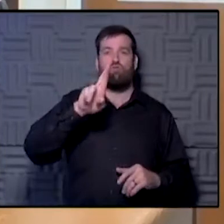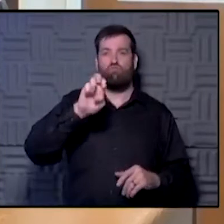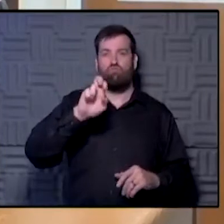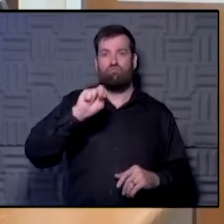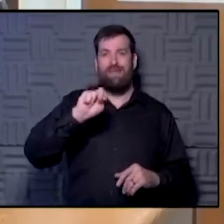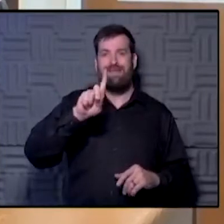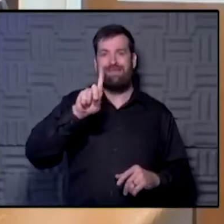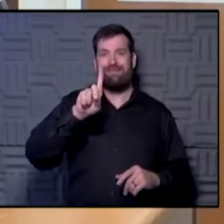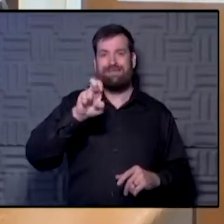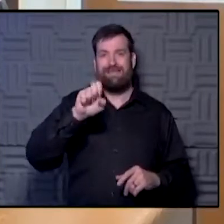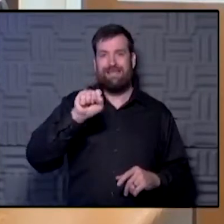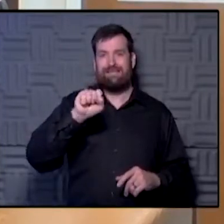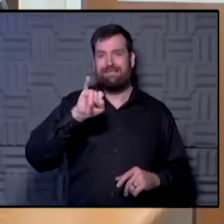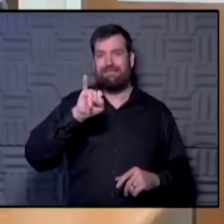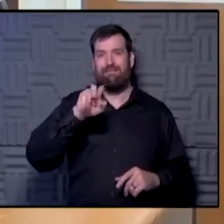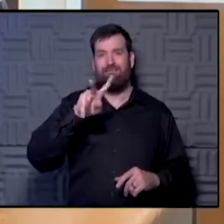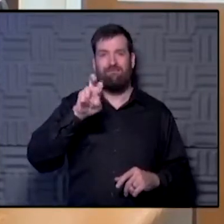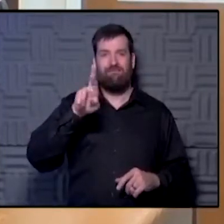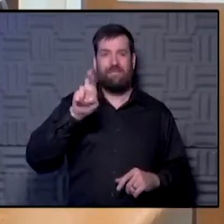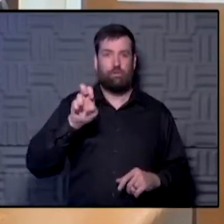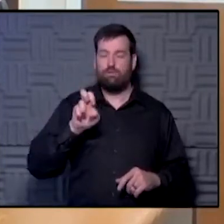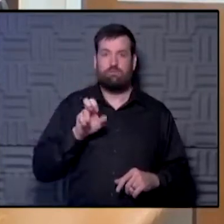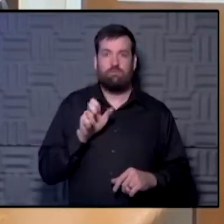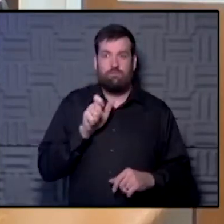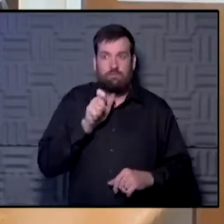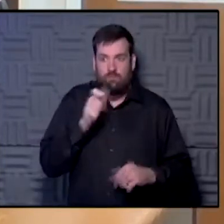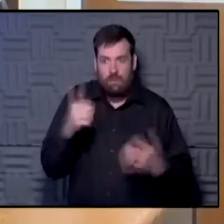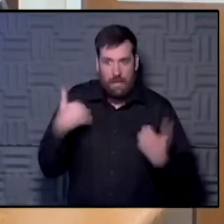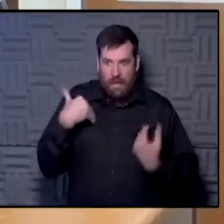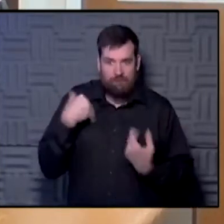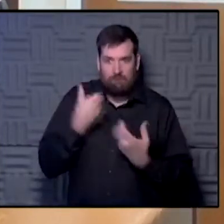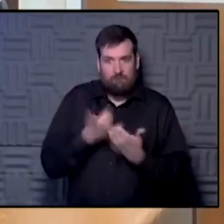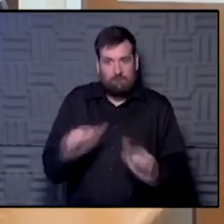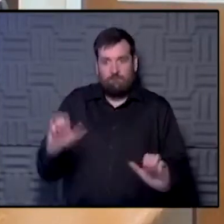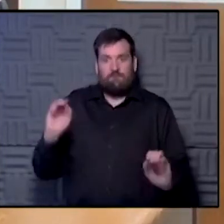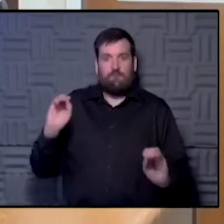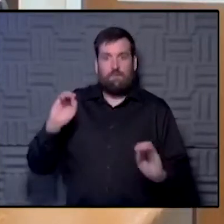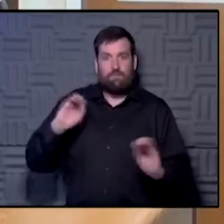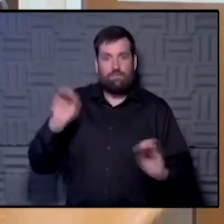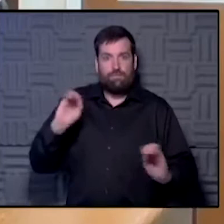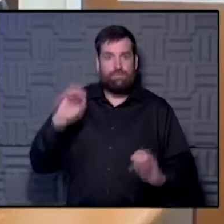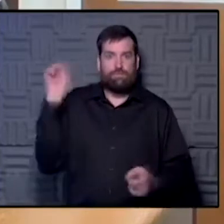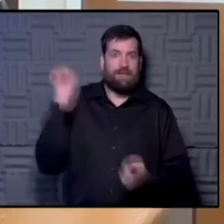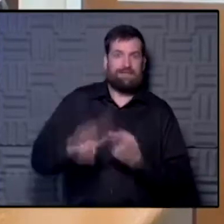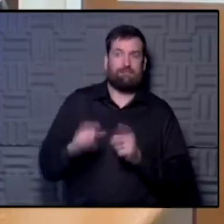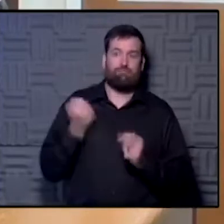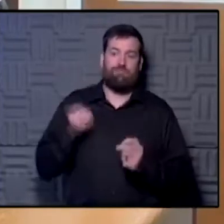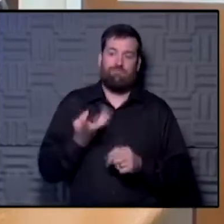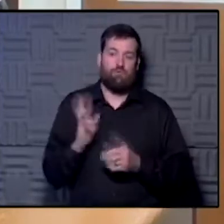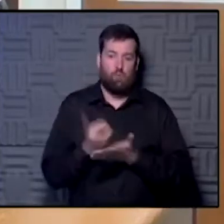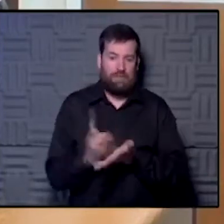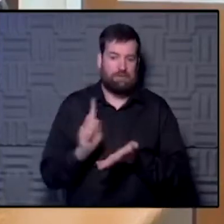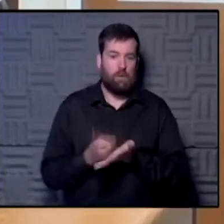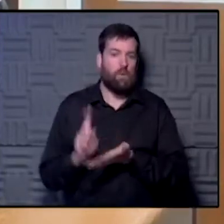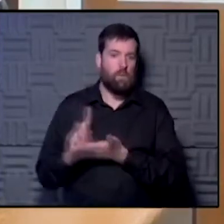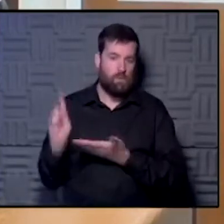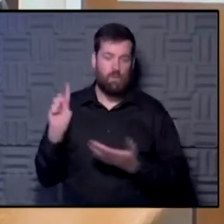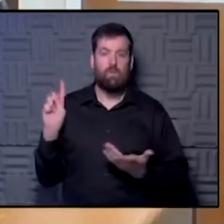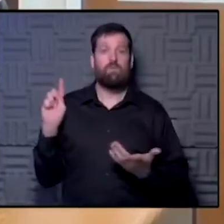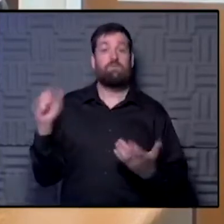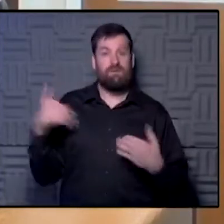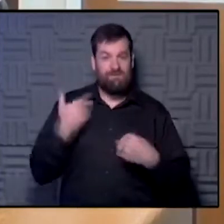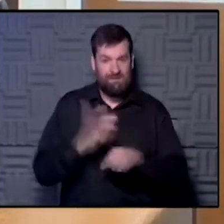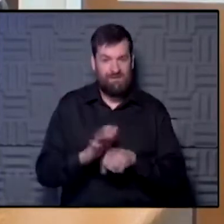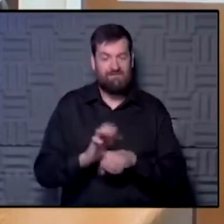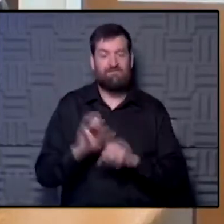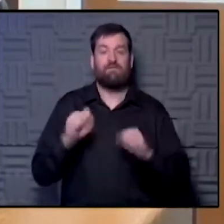We hadn't had it until just a couple weeks ago, and now we have enough that we can use it,